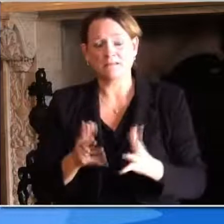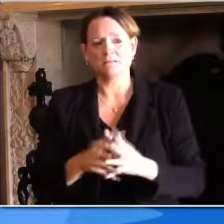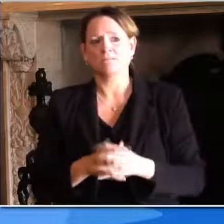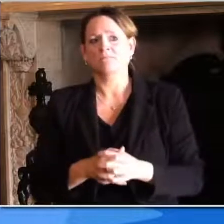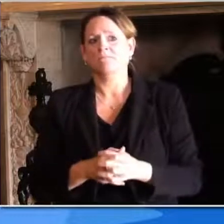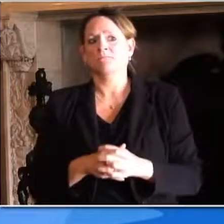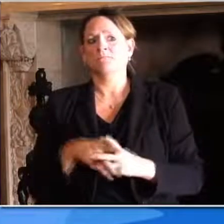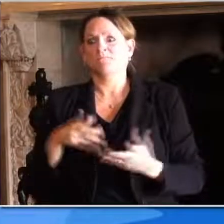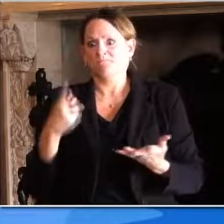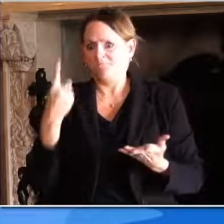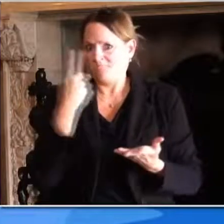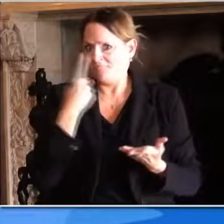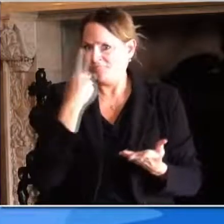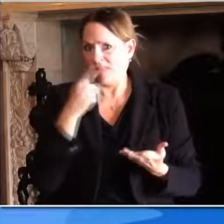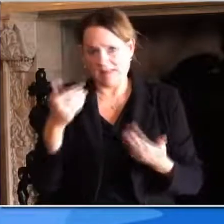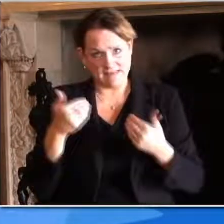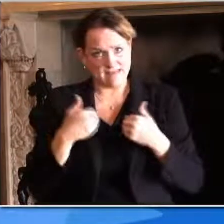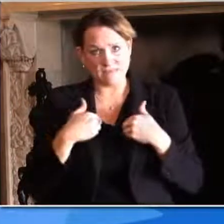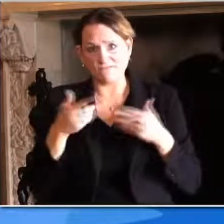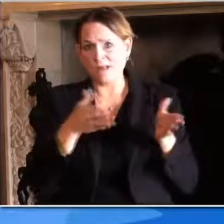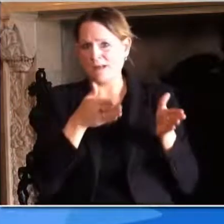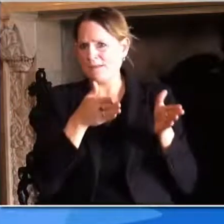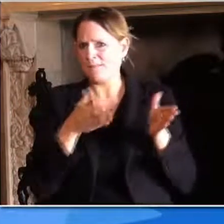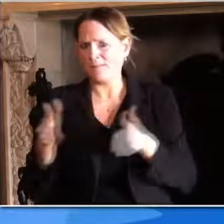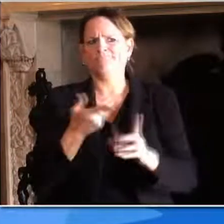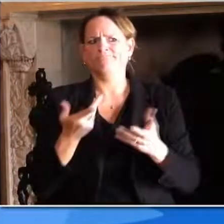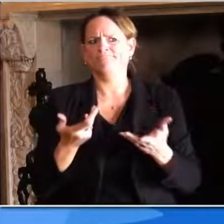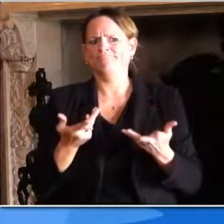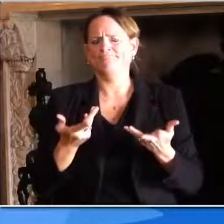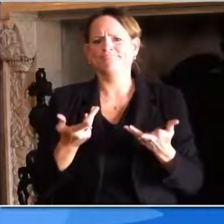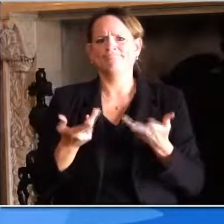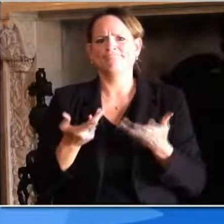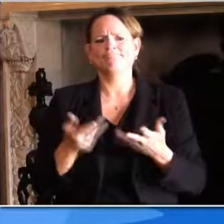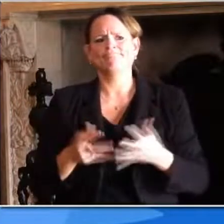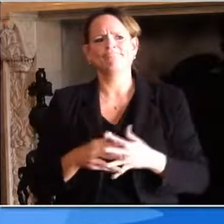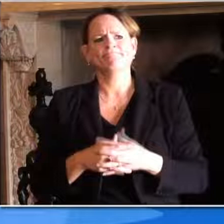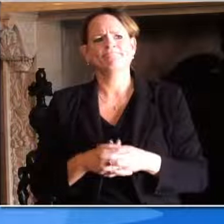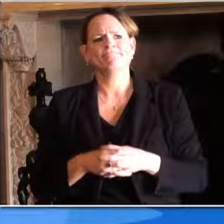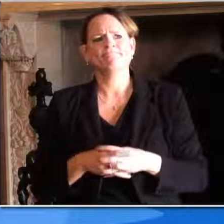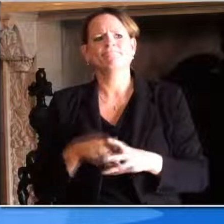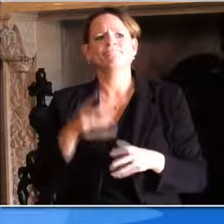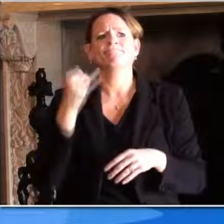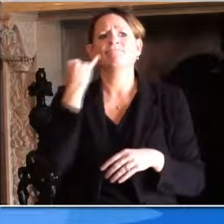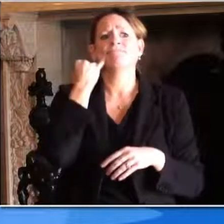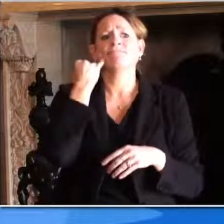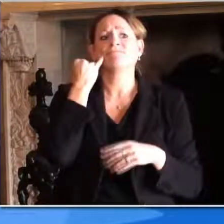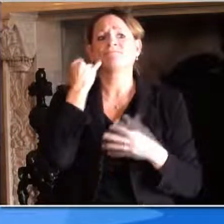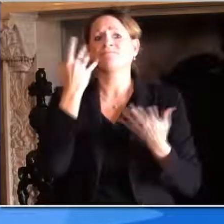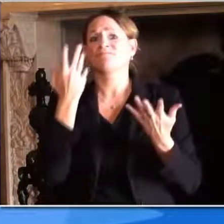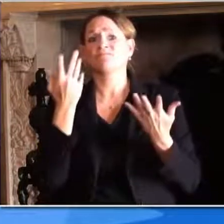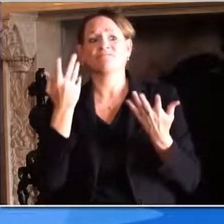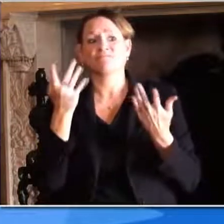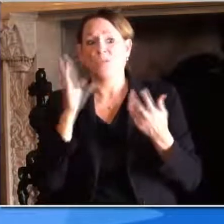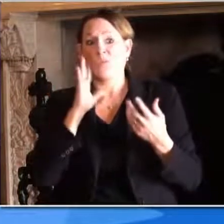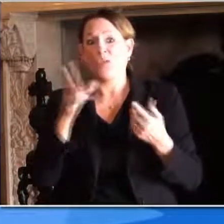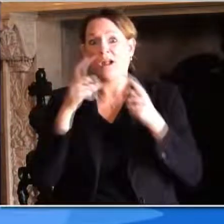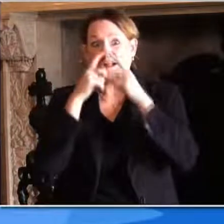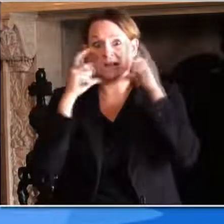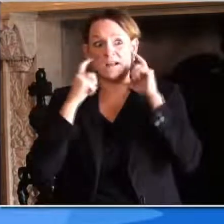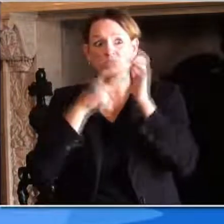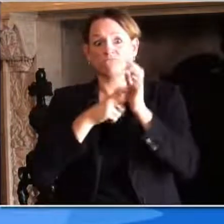kind of stays in place, if there are thoughts of extend the order or work with municipalities to